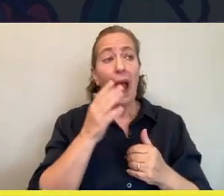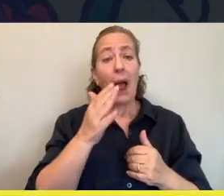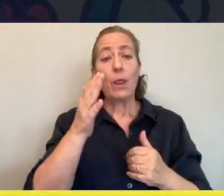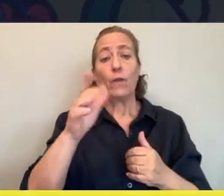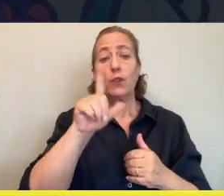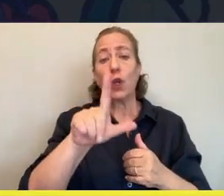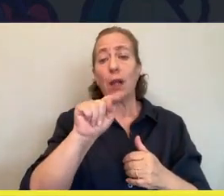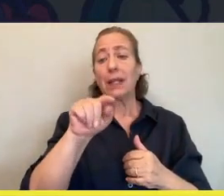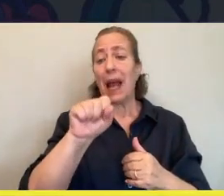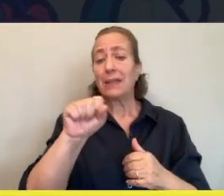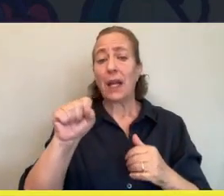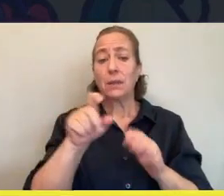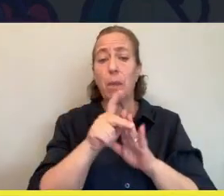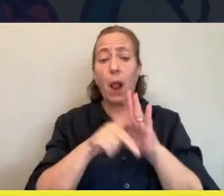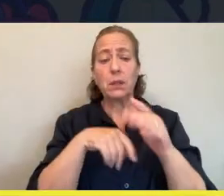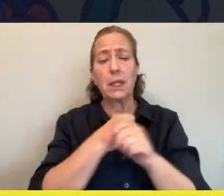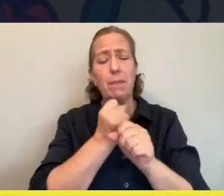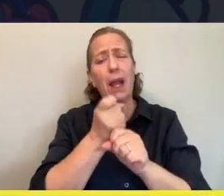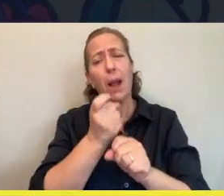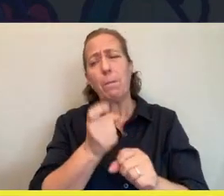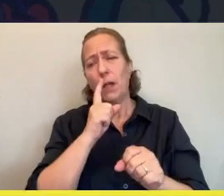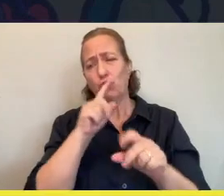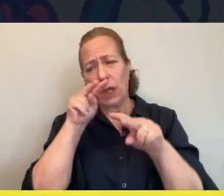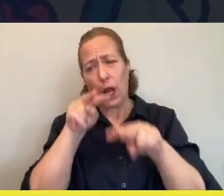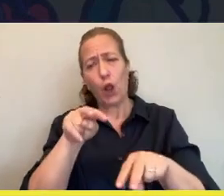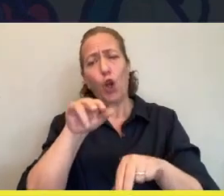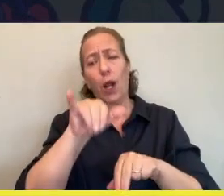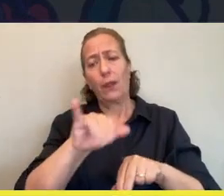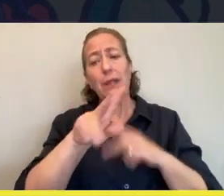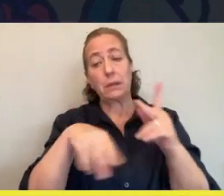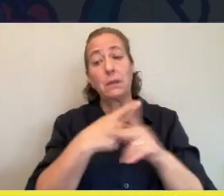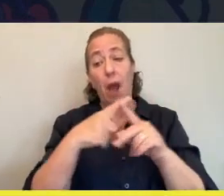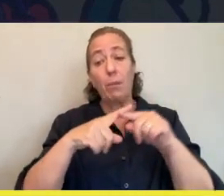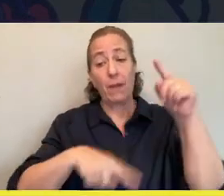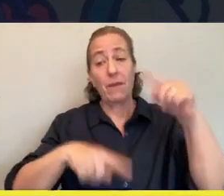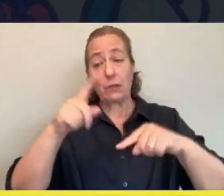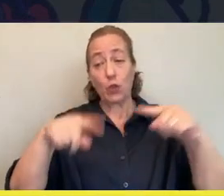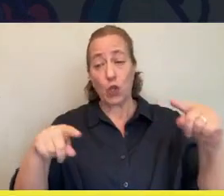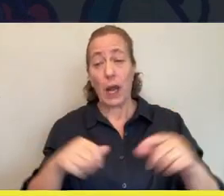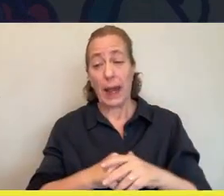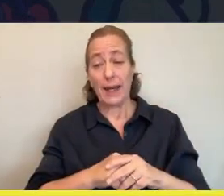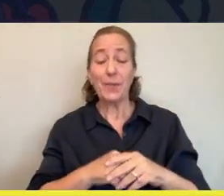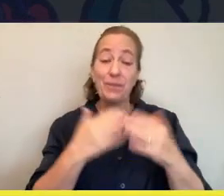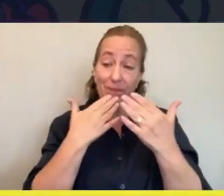to consider this type of heterogeneity. Thank you very much.